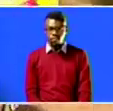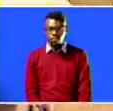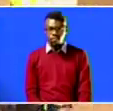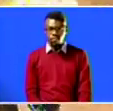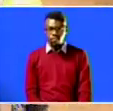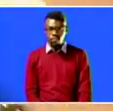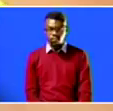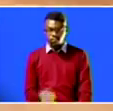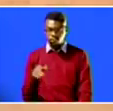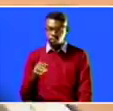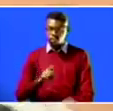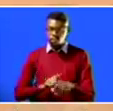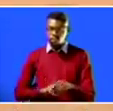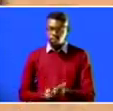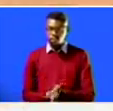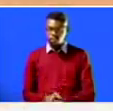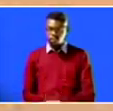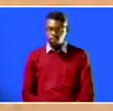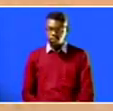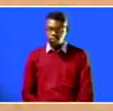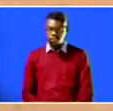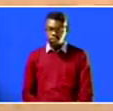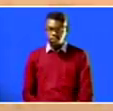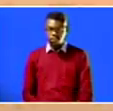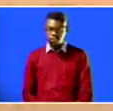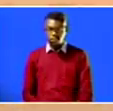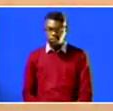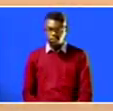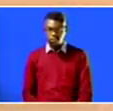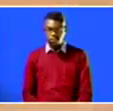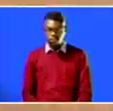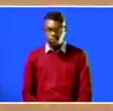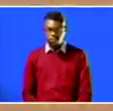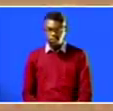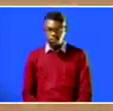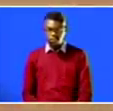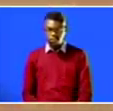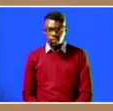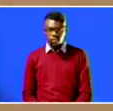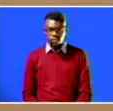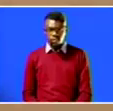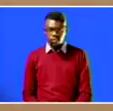When I go training, I borrow even reflector jacket. I have the passion, but no gear.